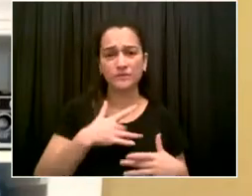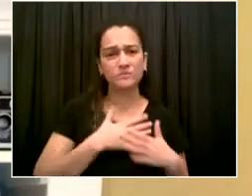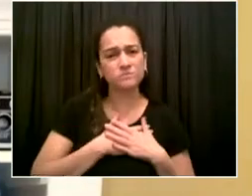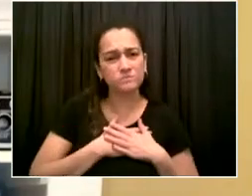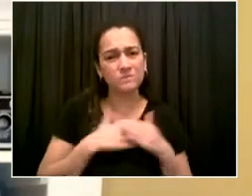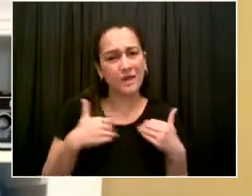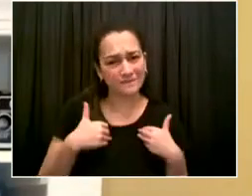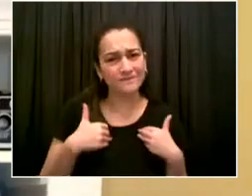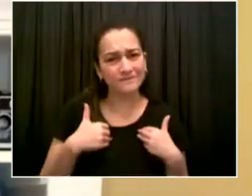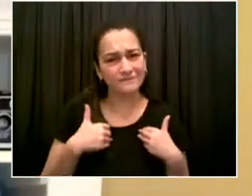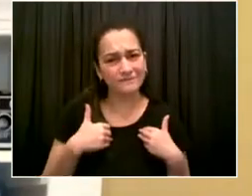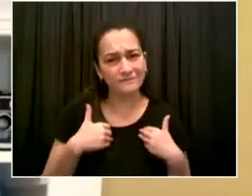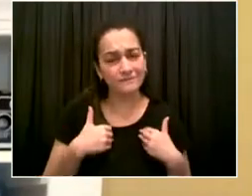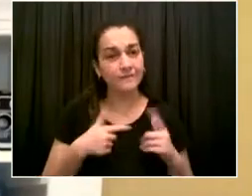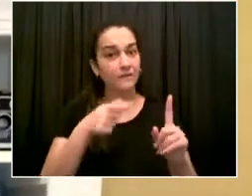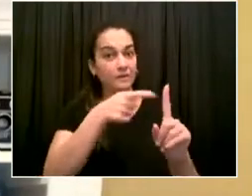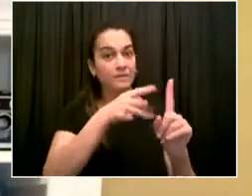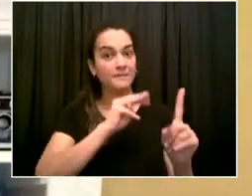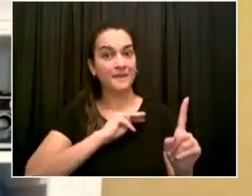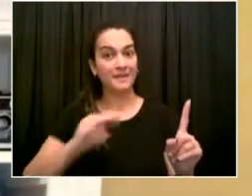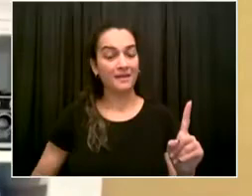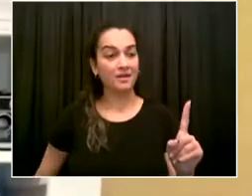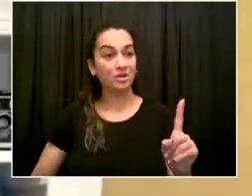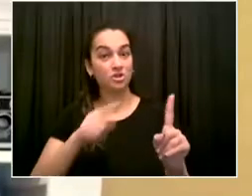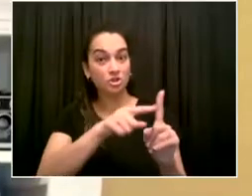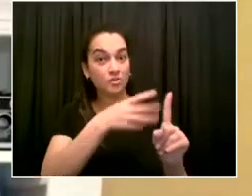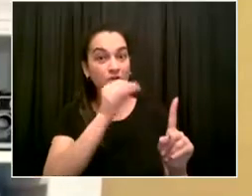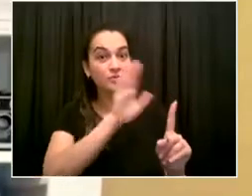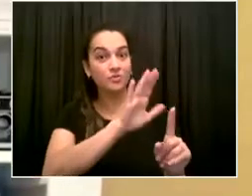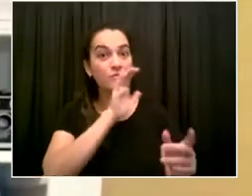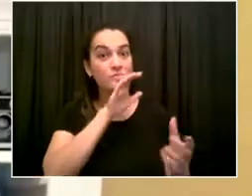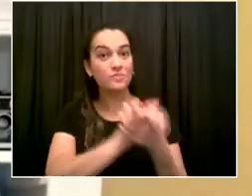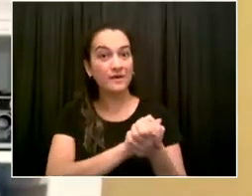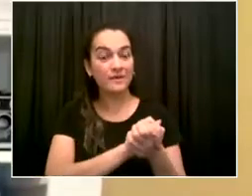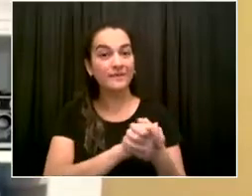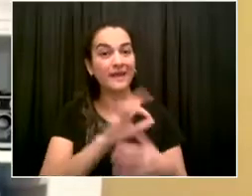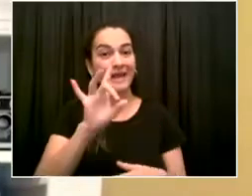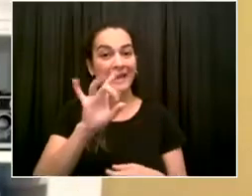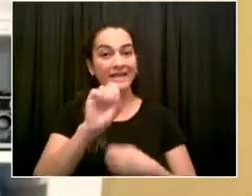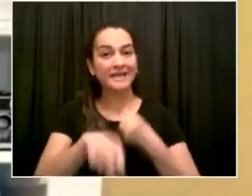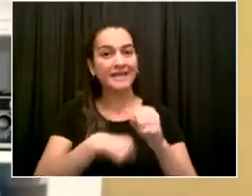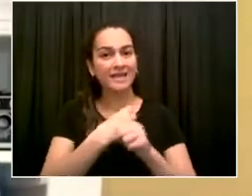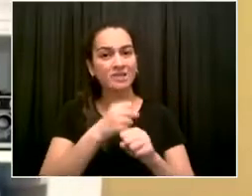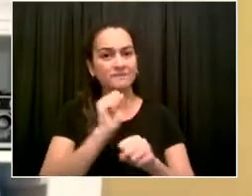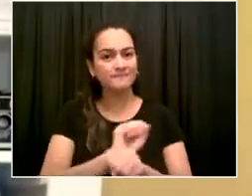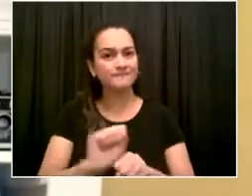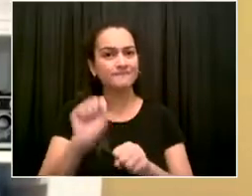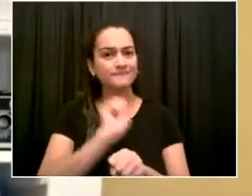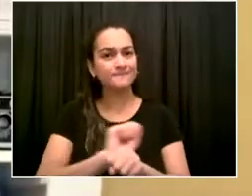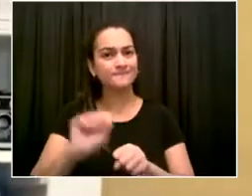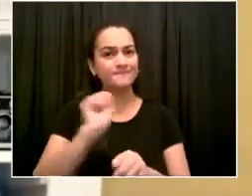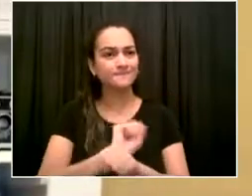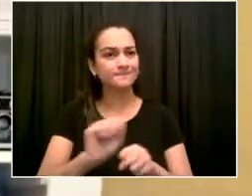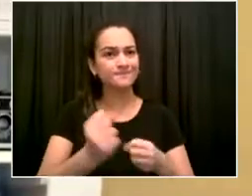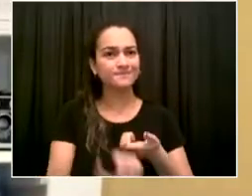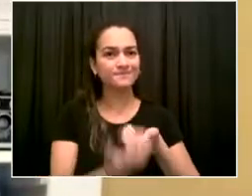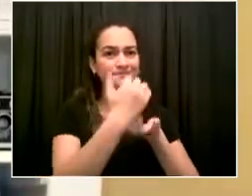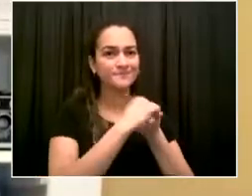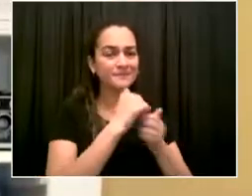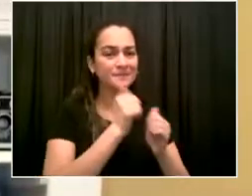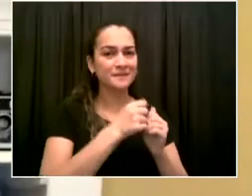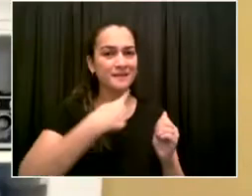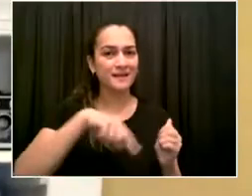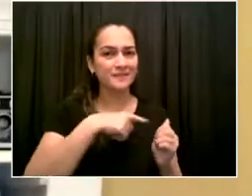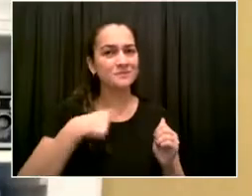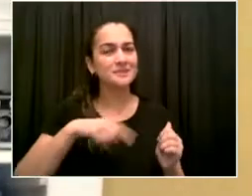and you've been building on it. We're excited to be a part of this conversation and this announcement on today. And it's so comprehensive and